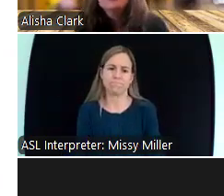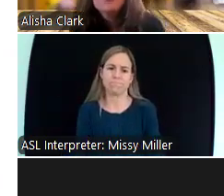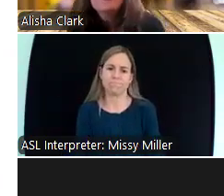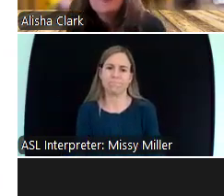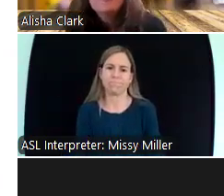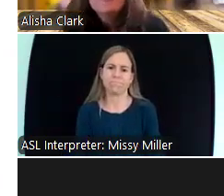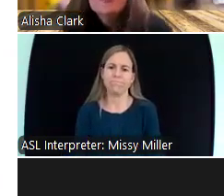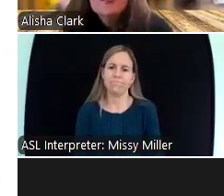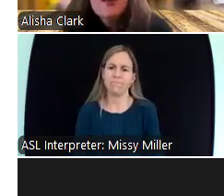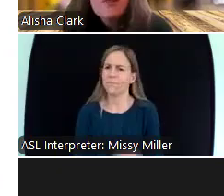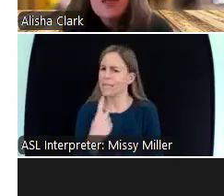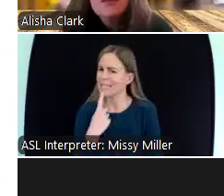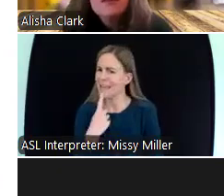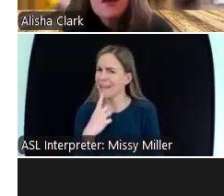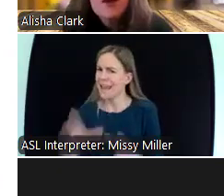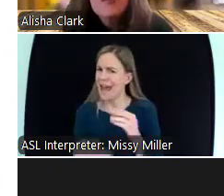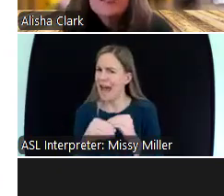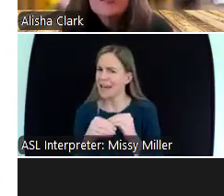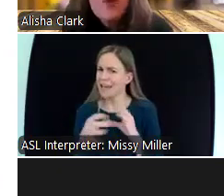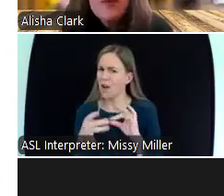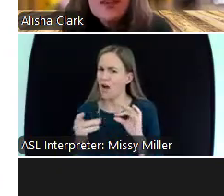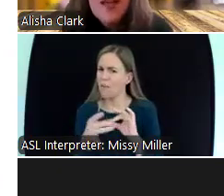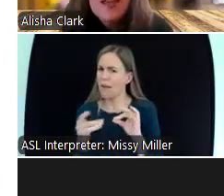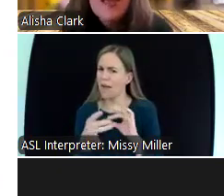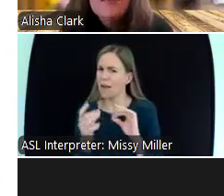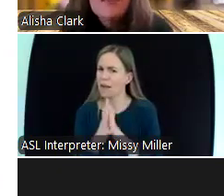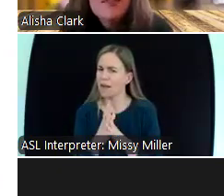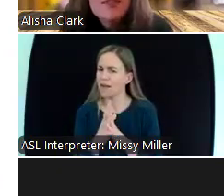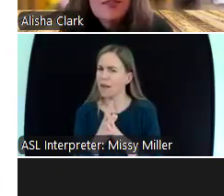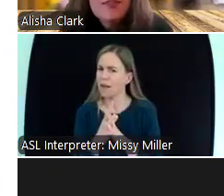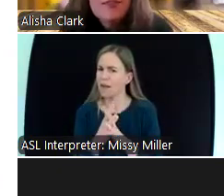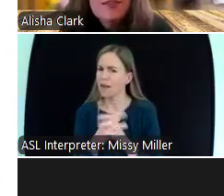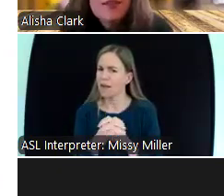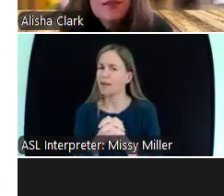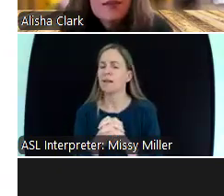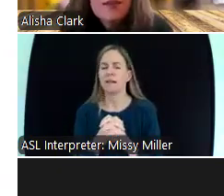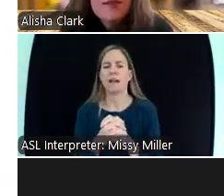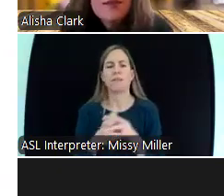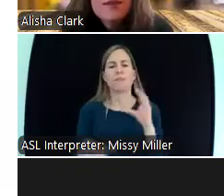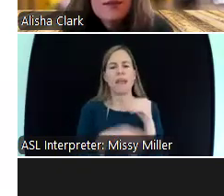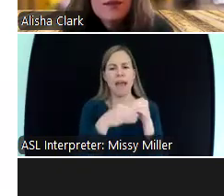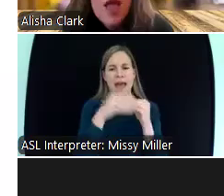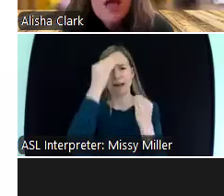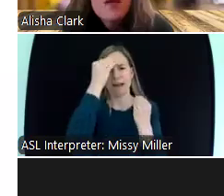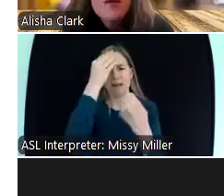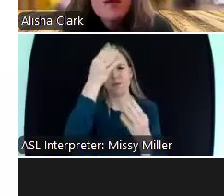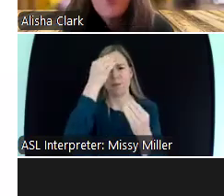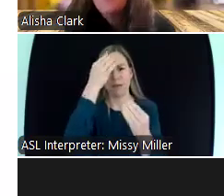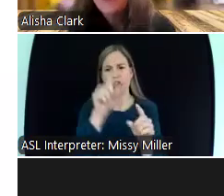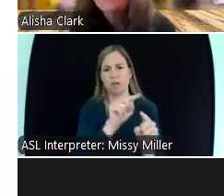Did you say that they listed the comment They or listed the website? The comment from Carolyn was information. They listed a